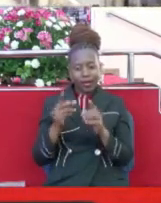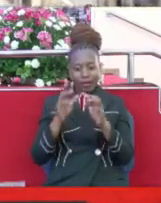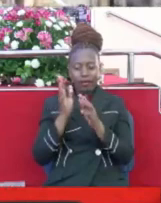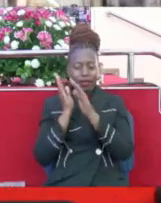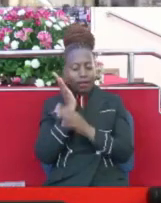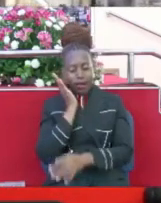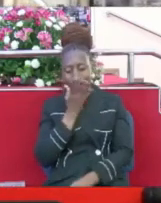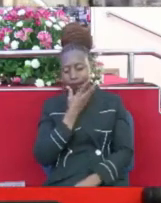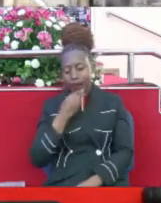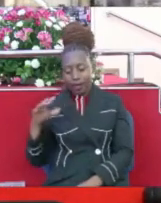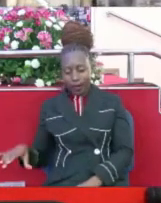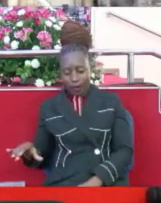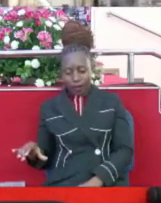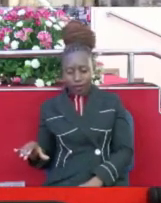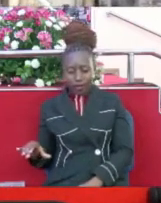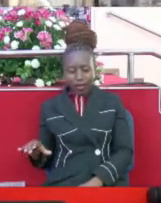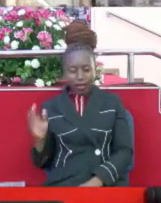mom is just about to get here.